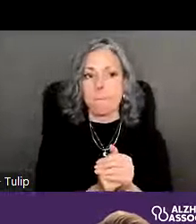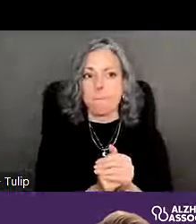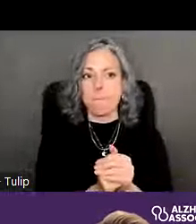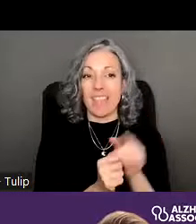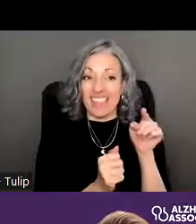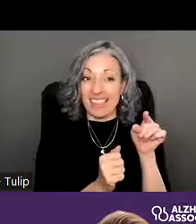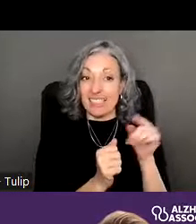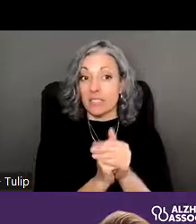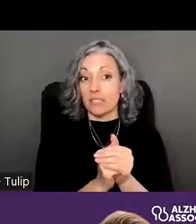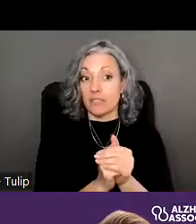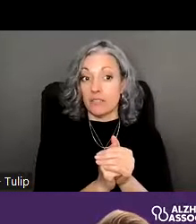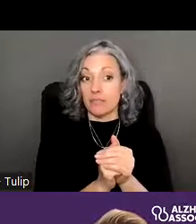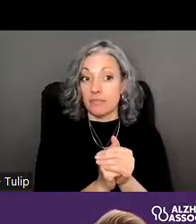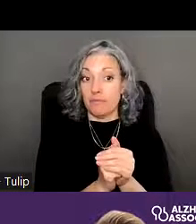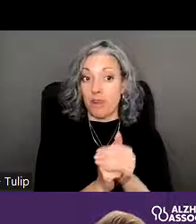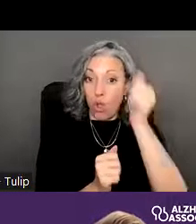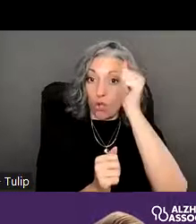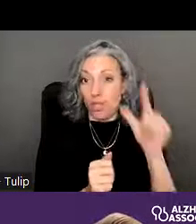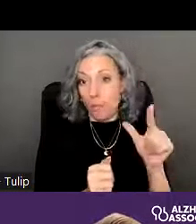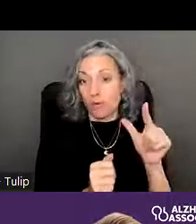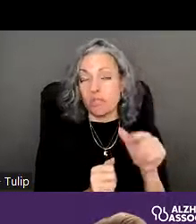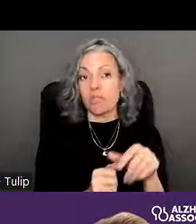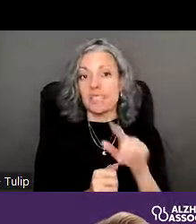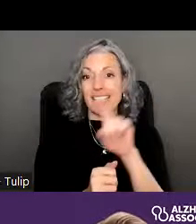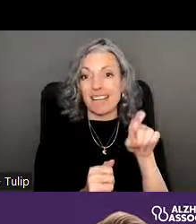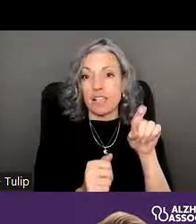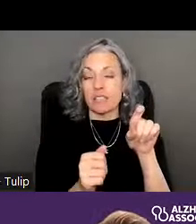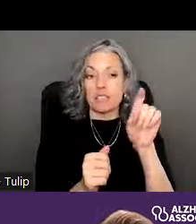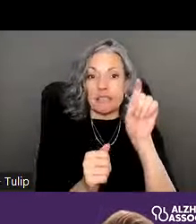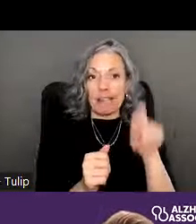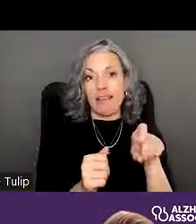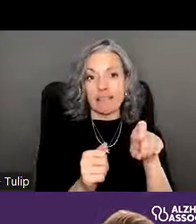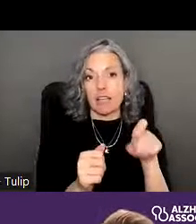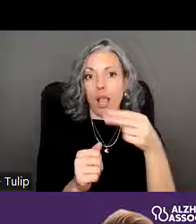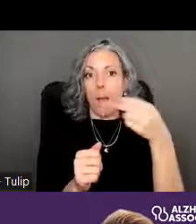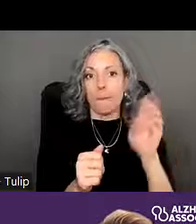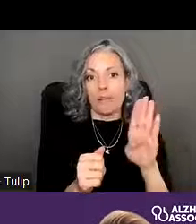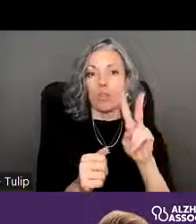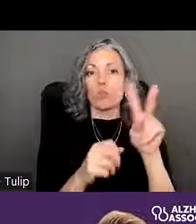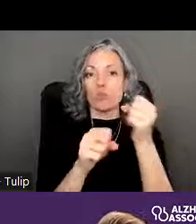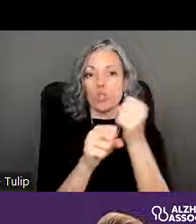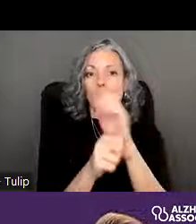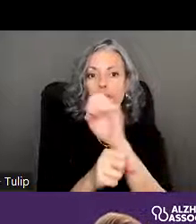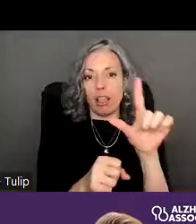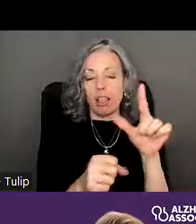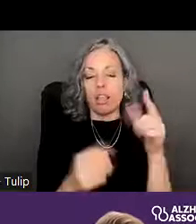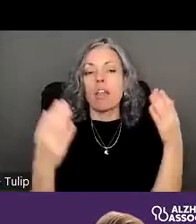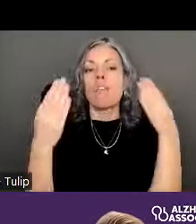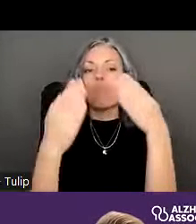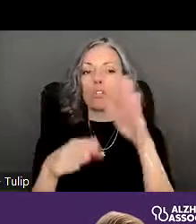This is our Alzheimer's diagnostic hubs. This is another 2-year bill focusing on